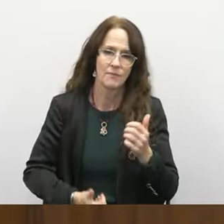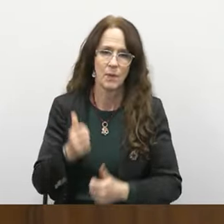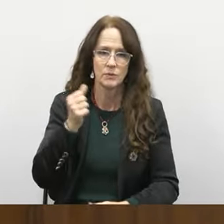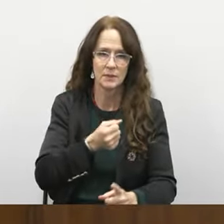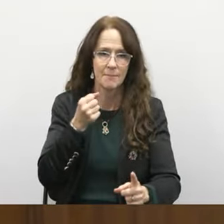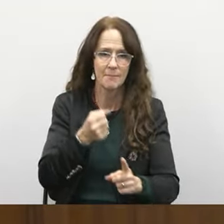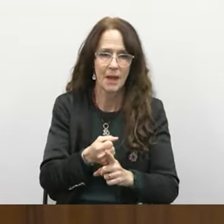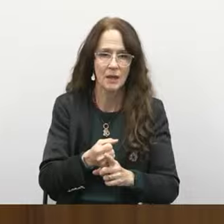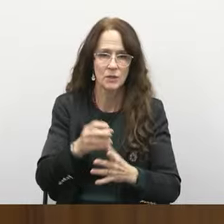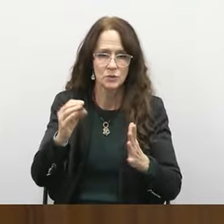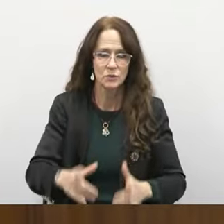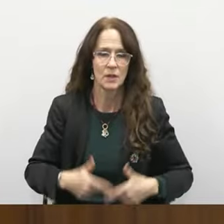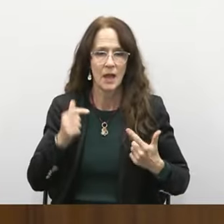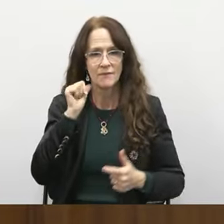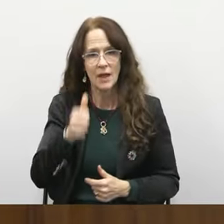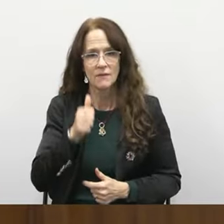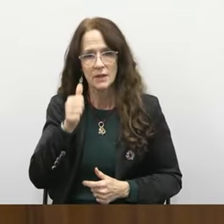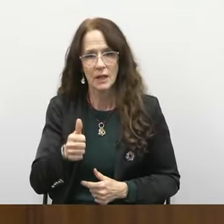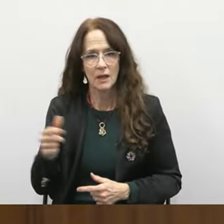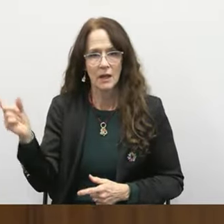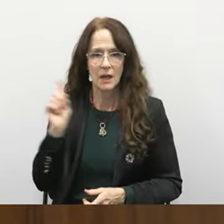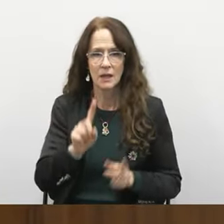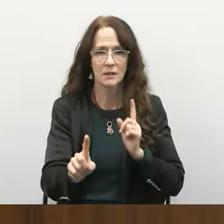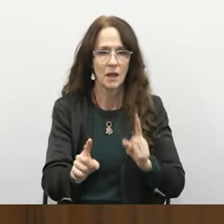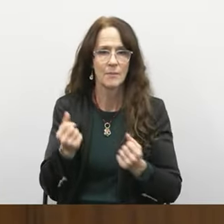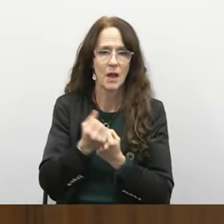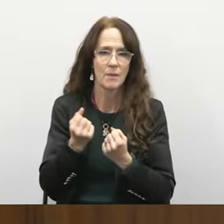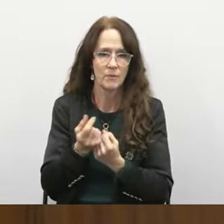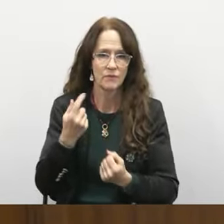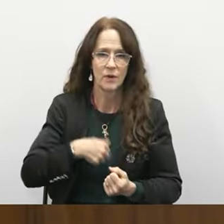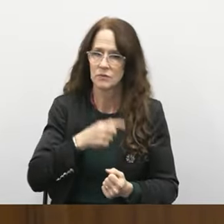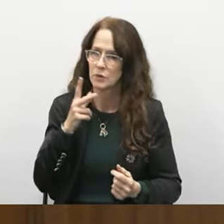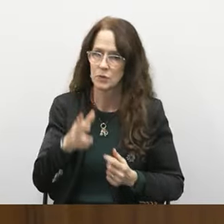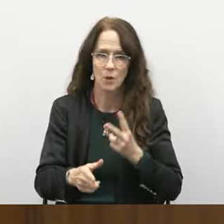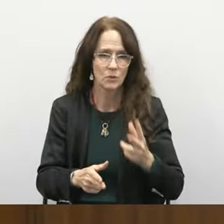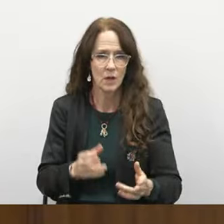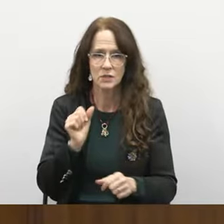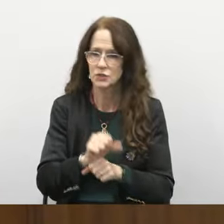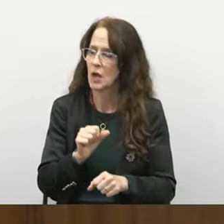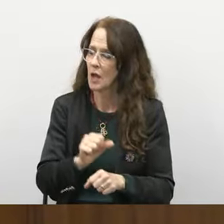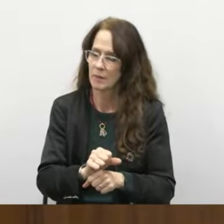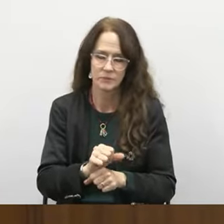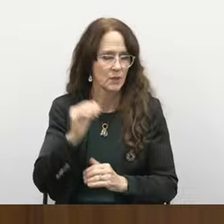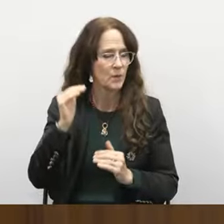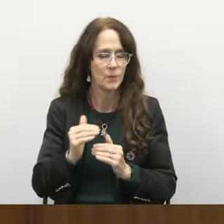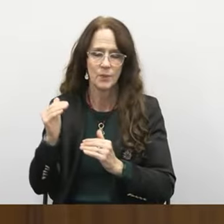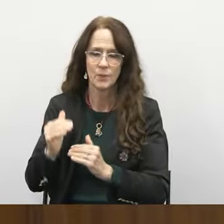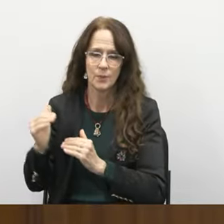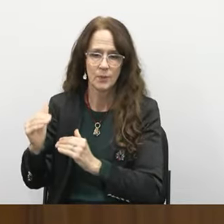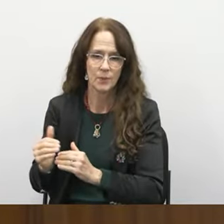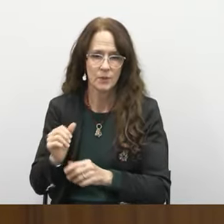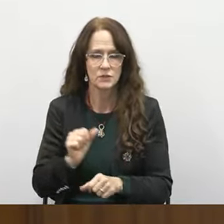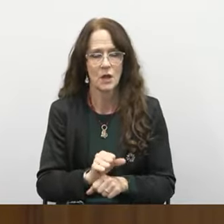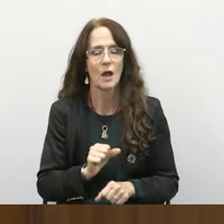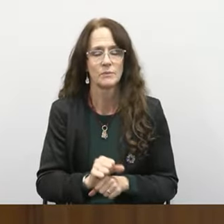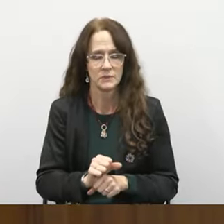on students' lives every day, come and advocate for us not to cut jobs, not to reduce